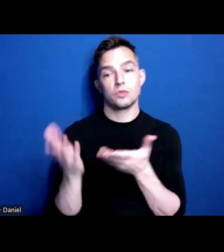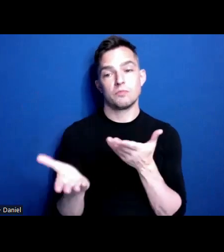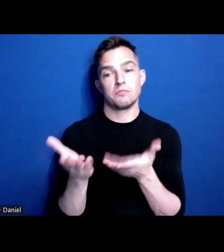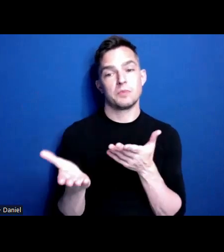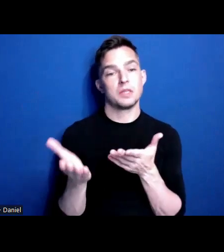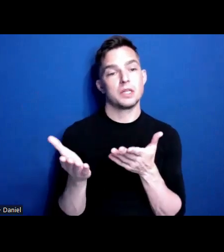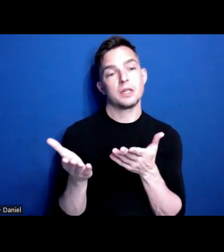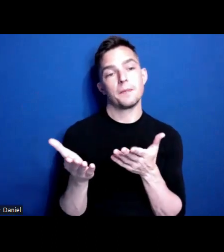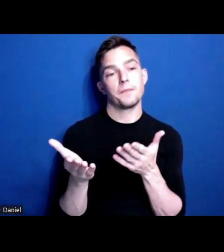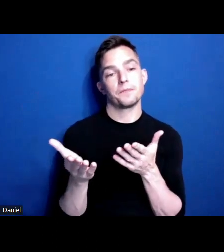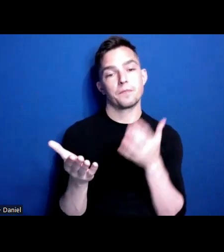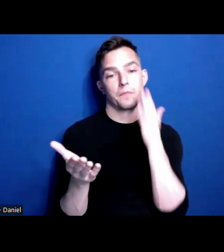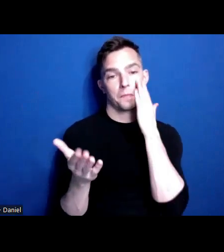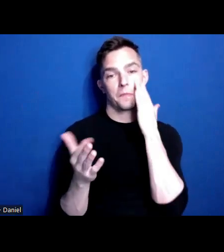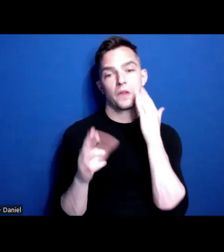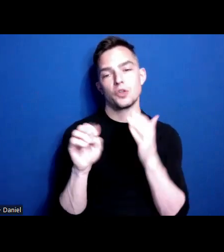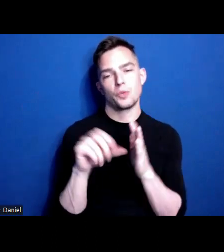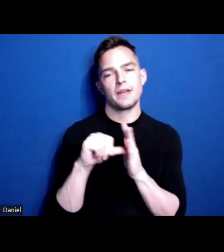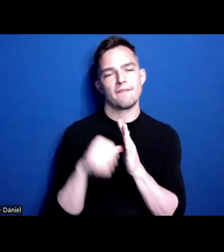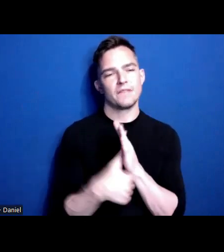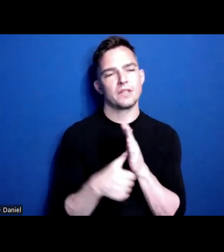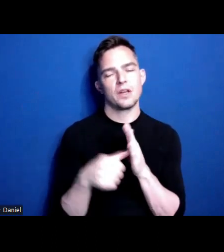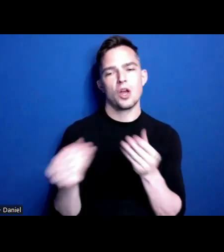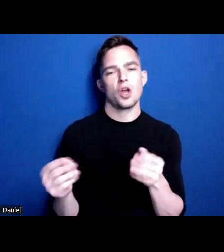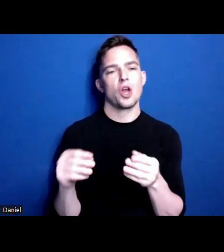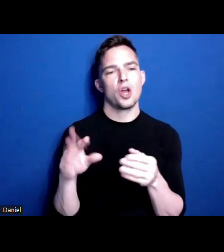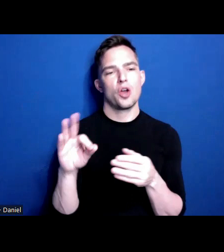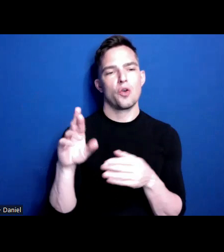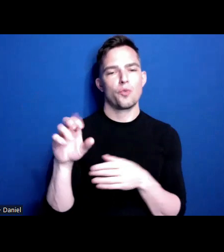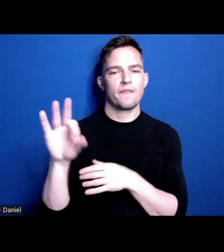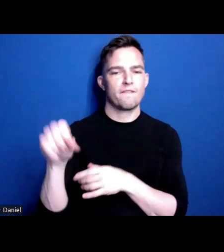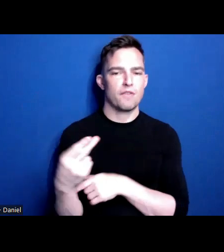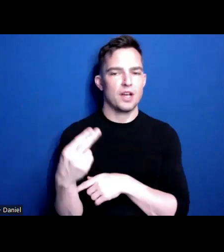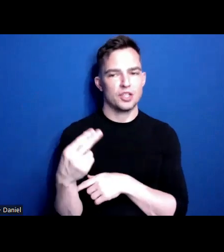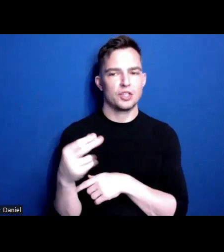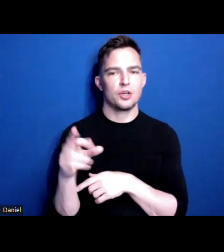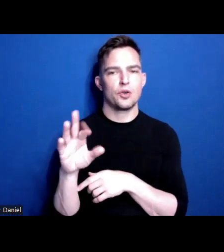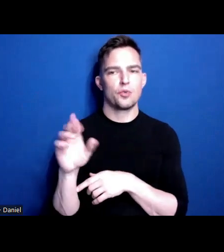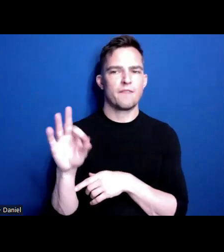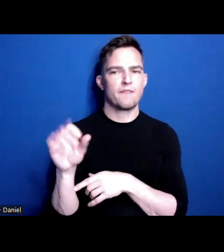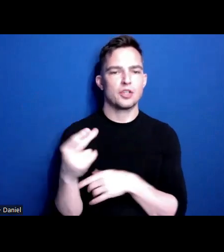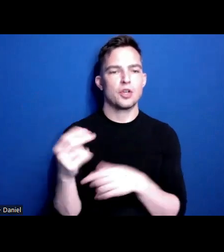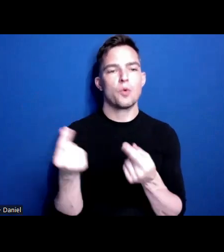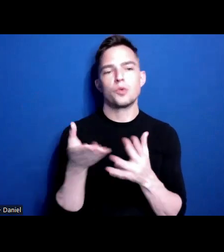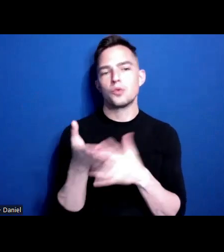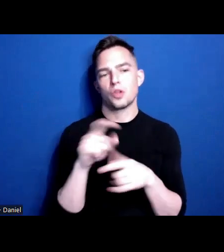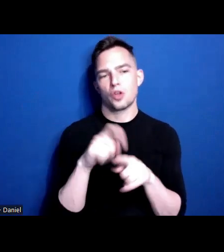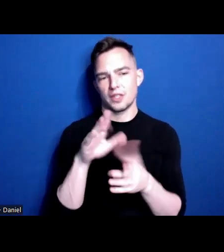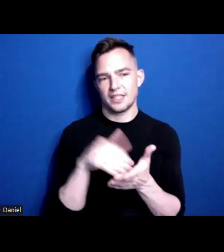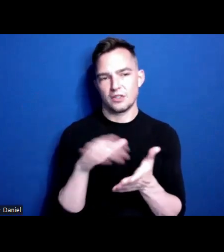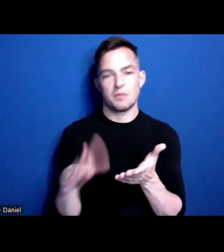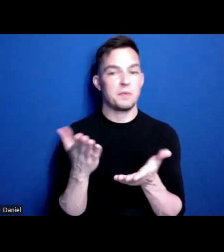to re-emphasize and refresh what we're doing through the call center. That may come in the form of